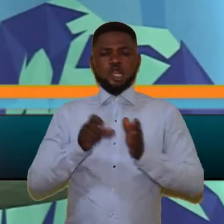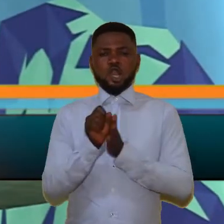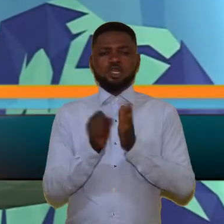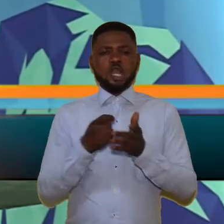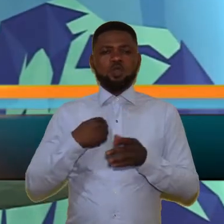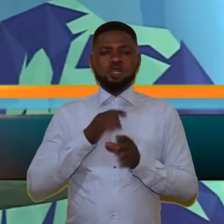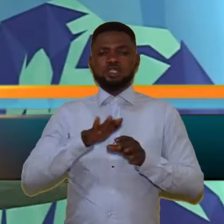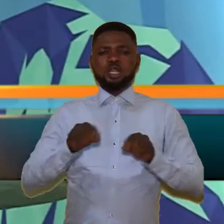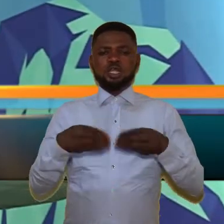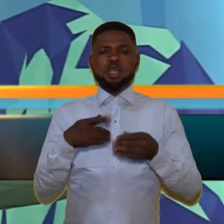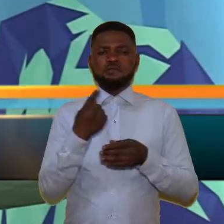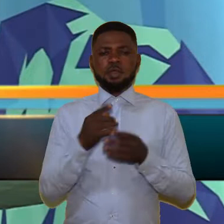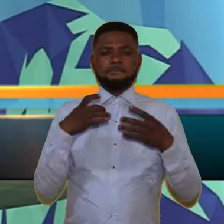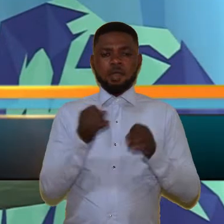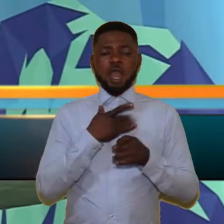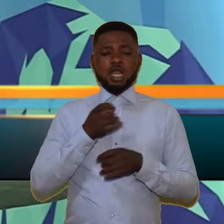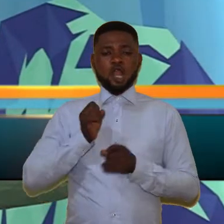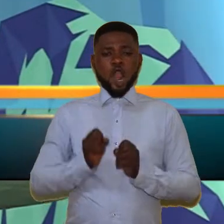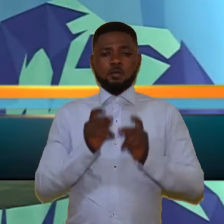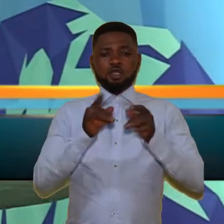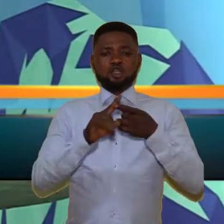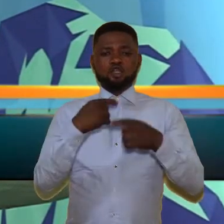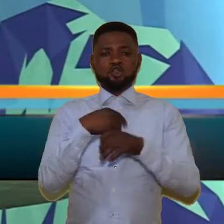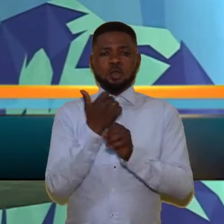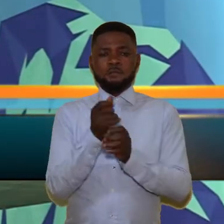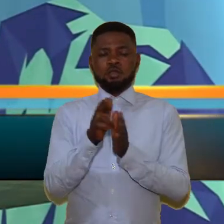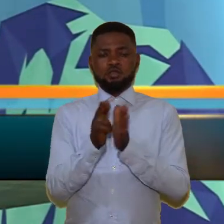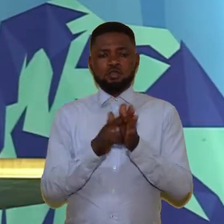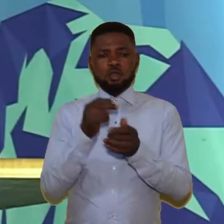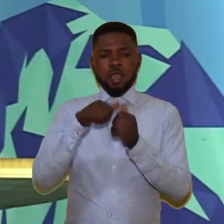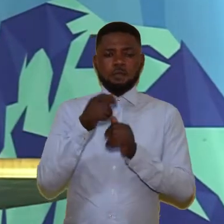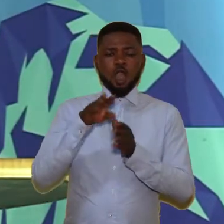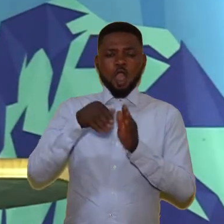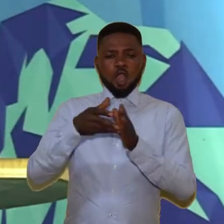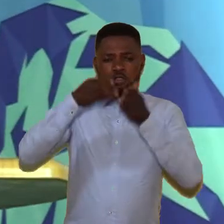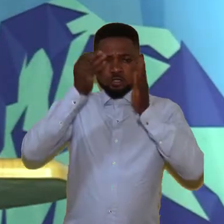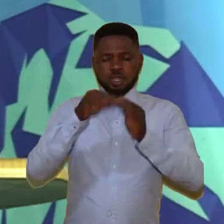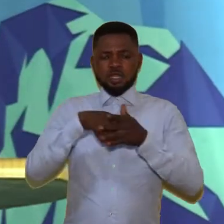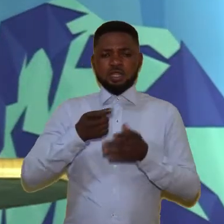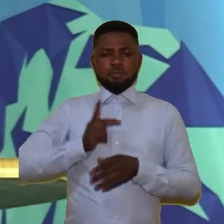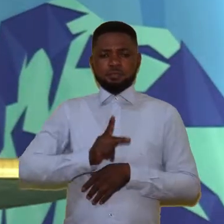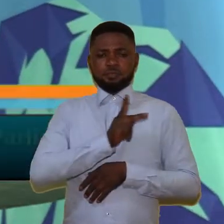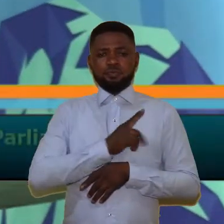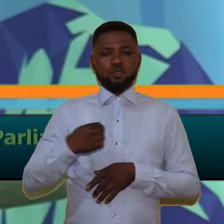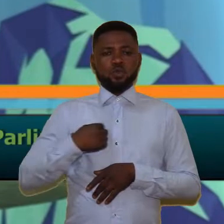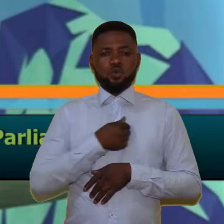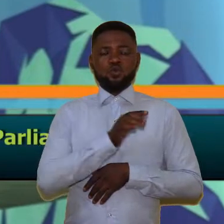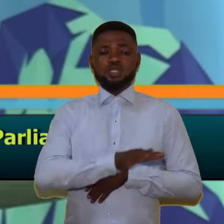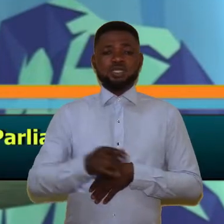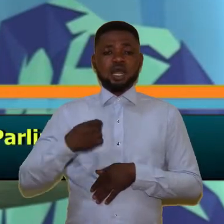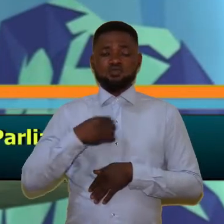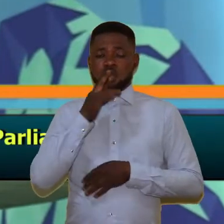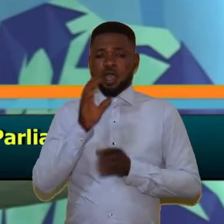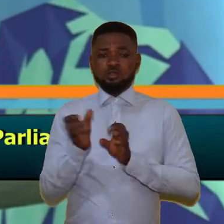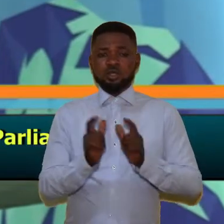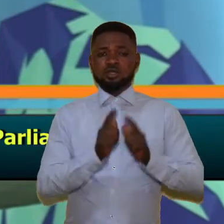We children are given the power and the opportunity to make rules concerning every student. And in the parliament, we children, we